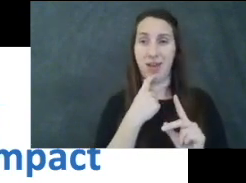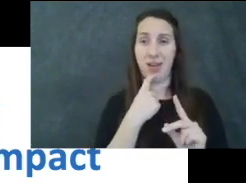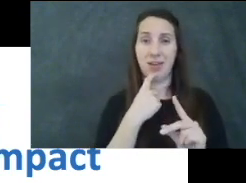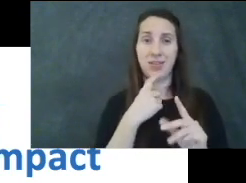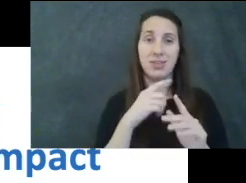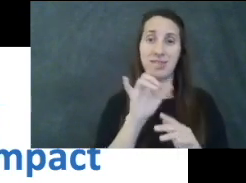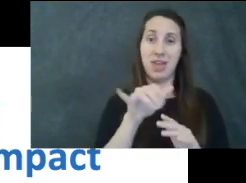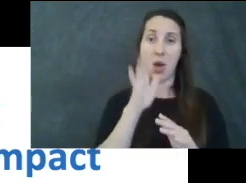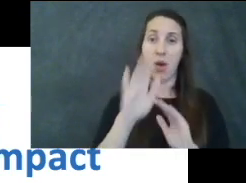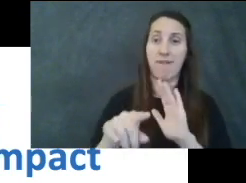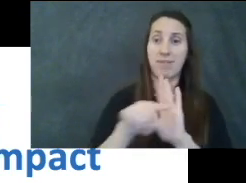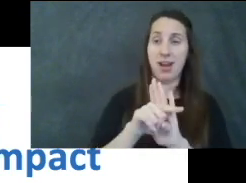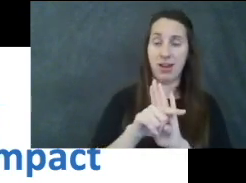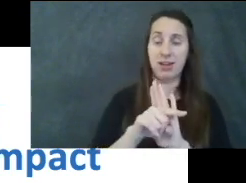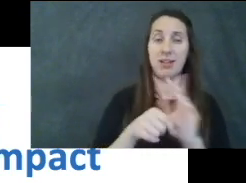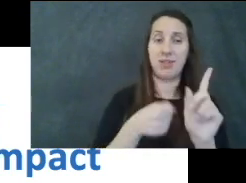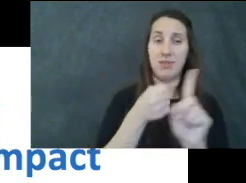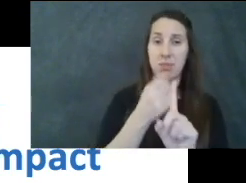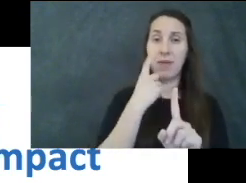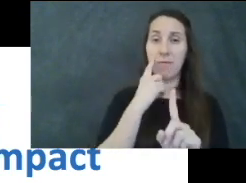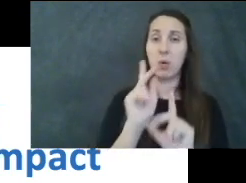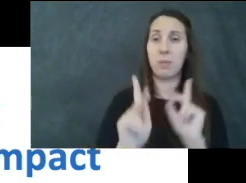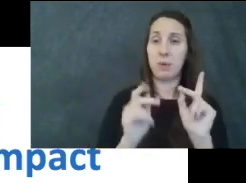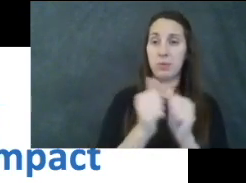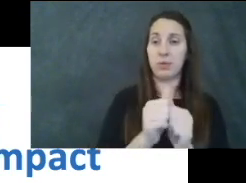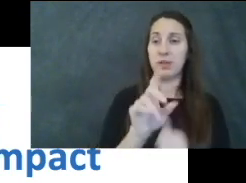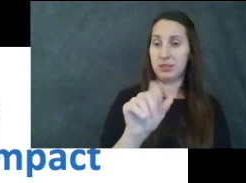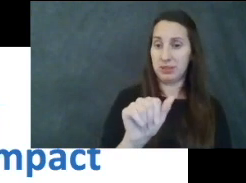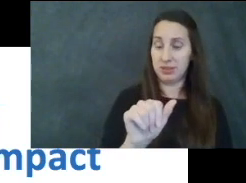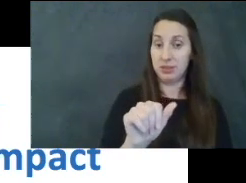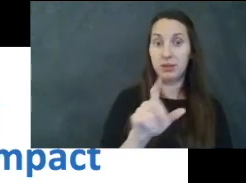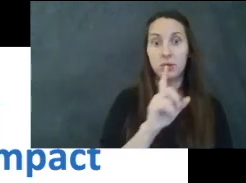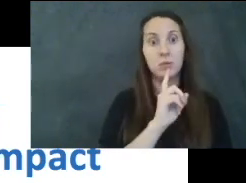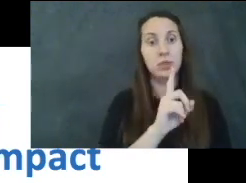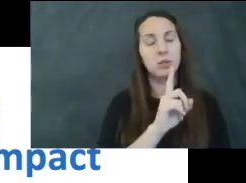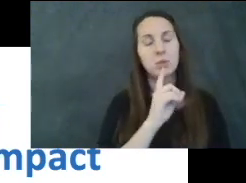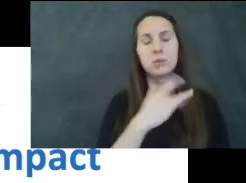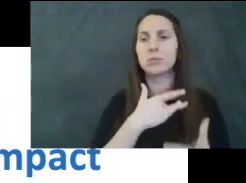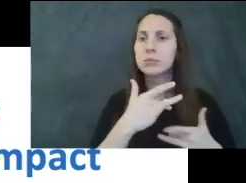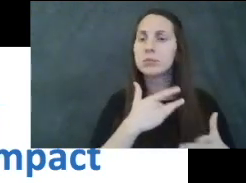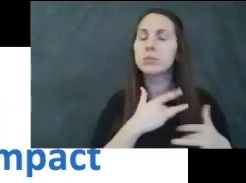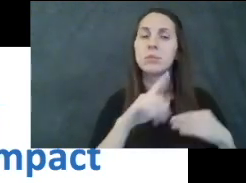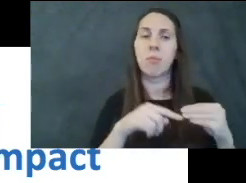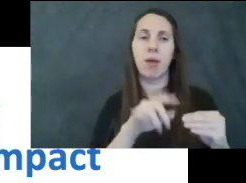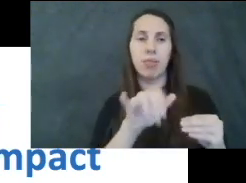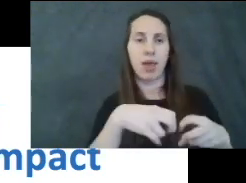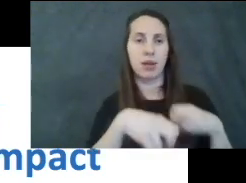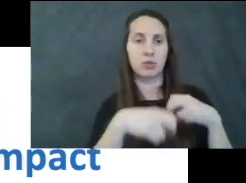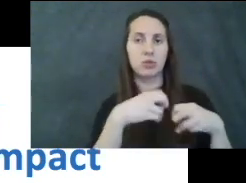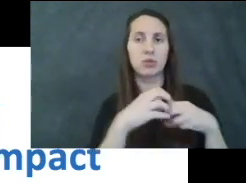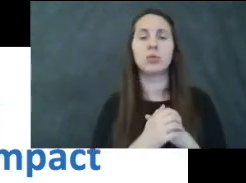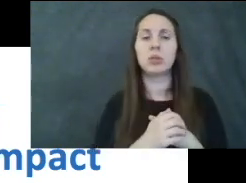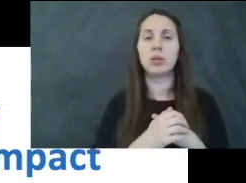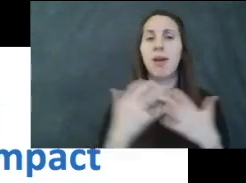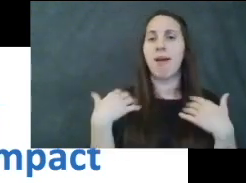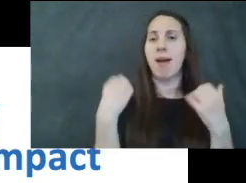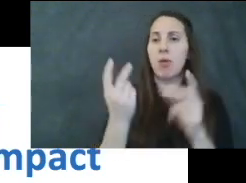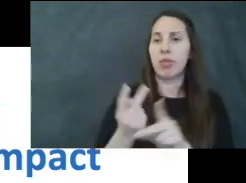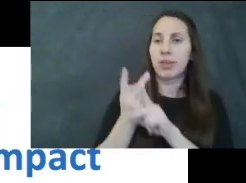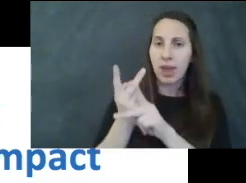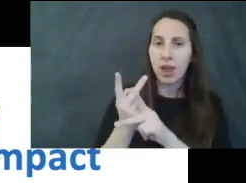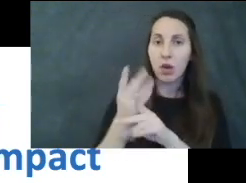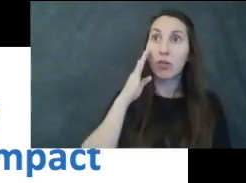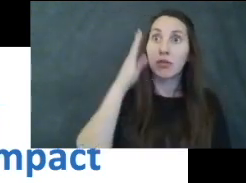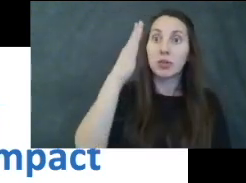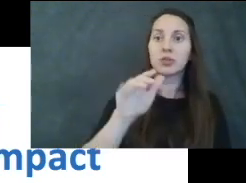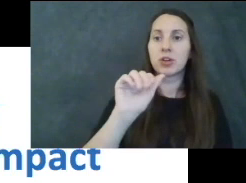impact on people with disabilities, really, really concerned about these issues. And healthcare and the future of ACA